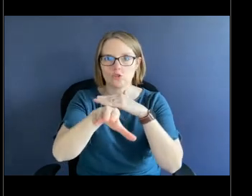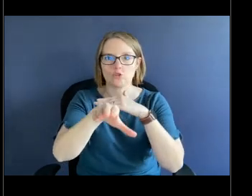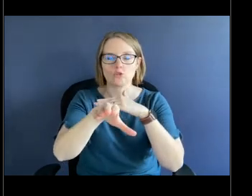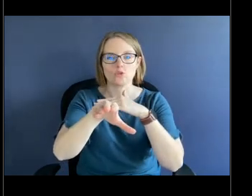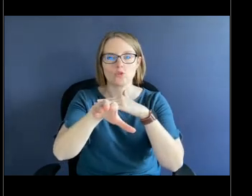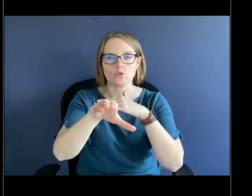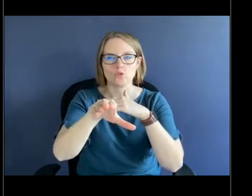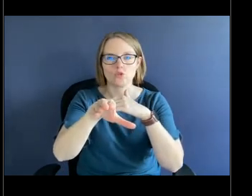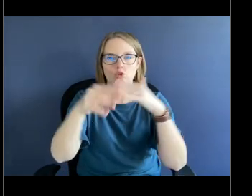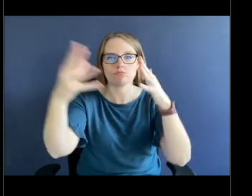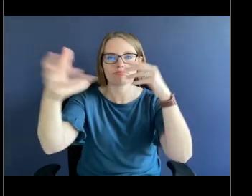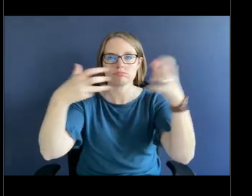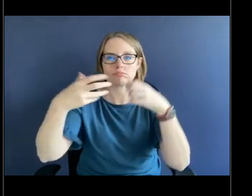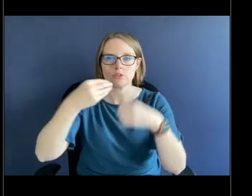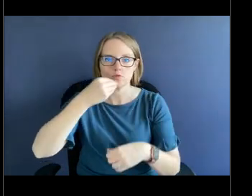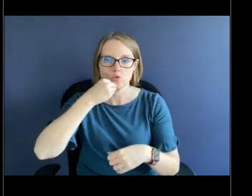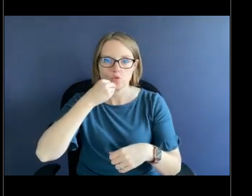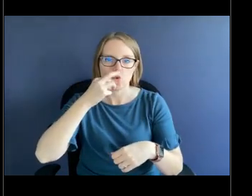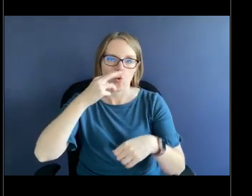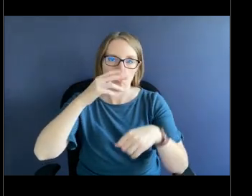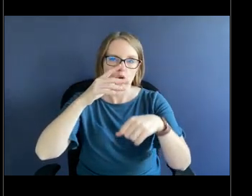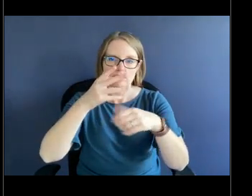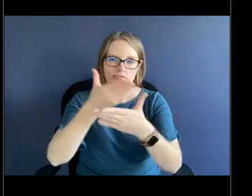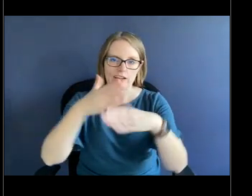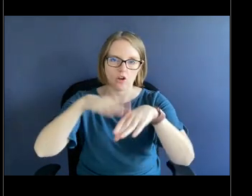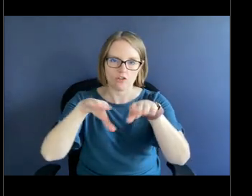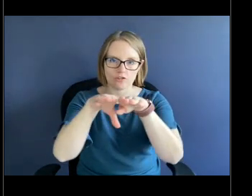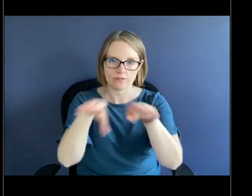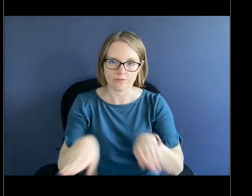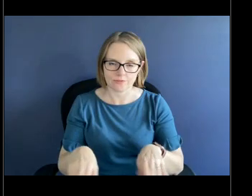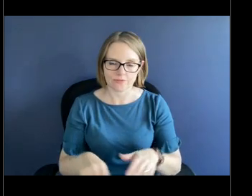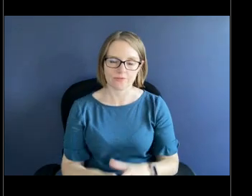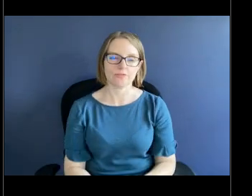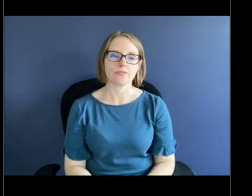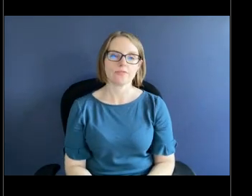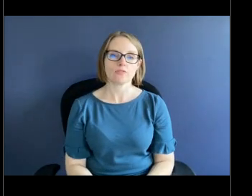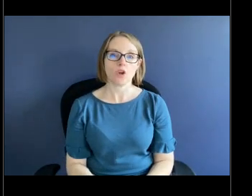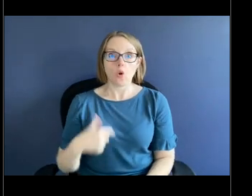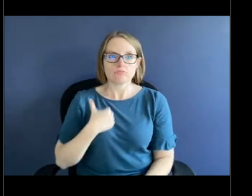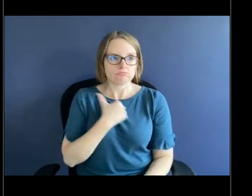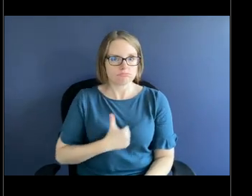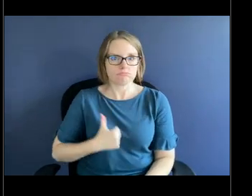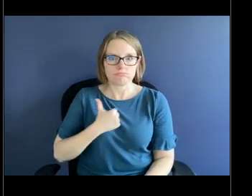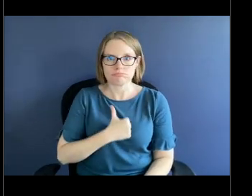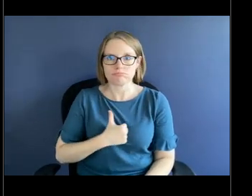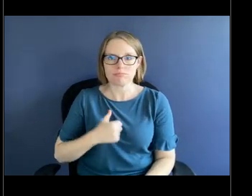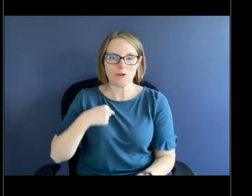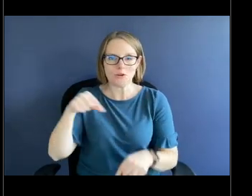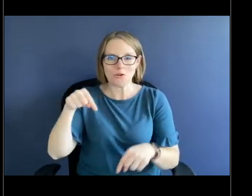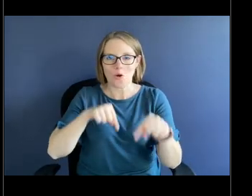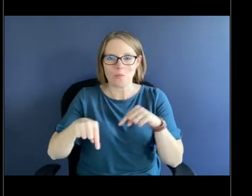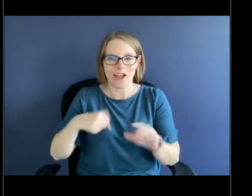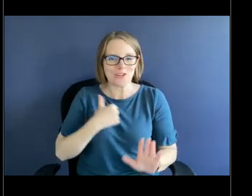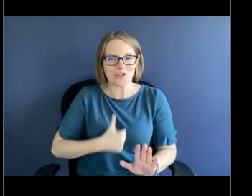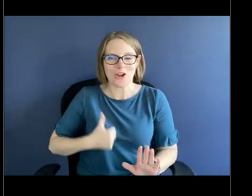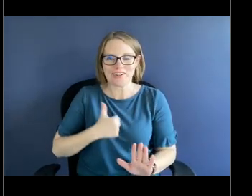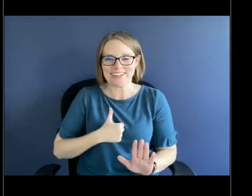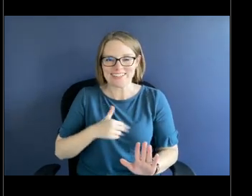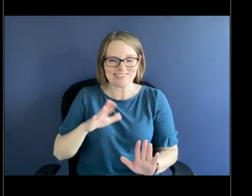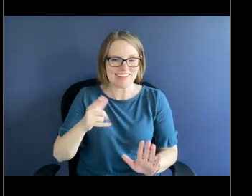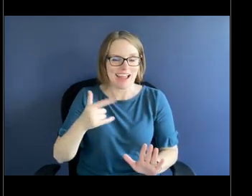pass through the door to reach the contents. Oh, I'm sorry. Let me go back. Okay, moving along